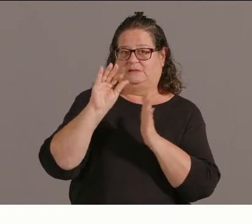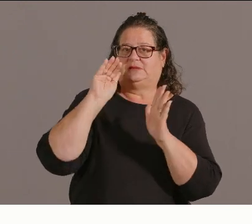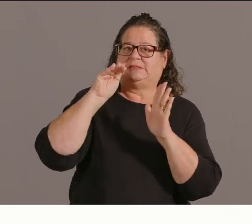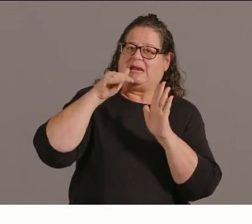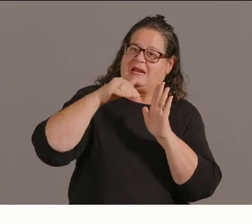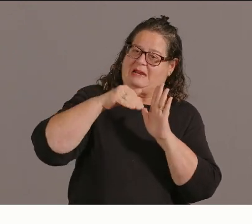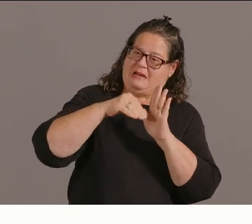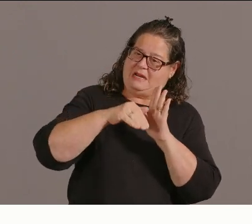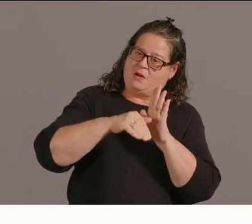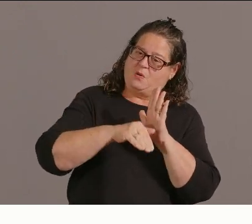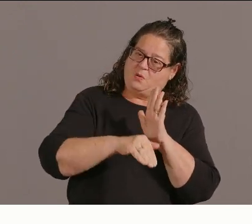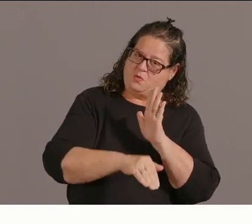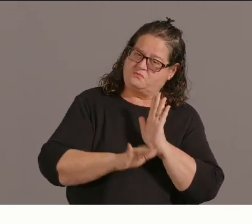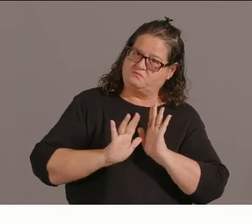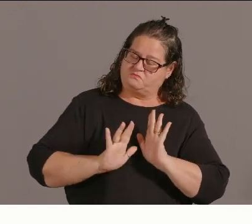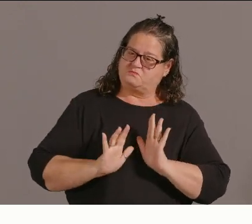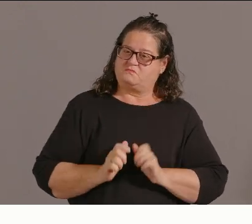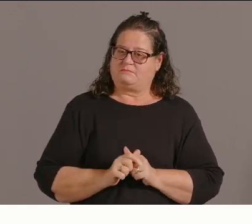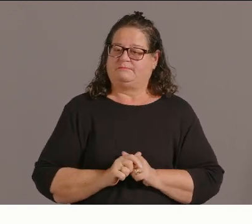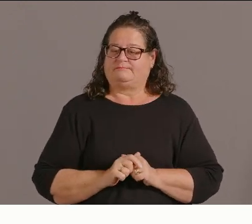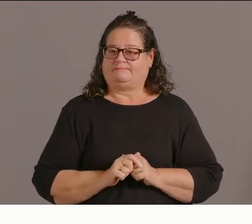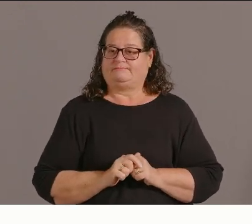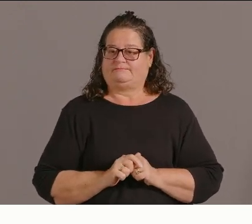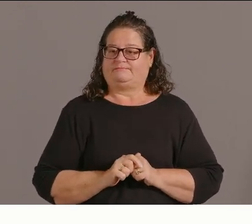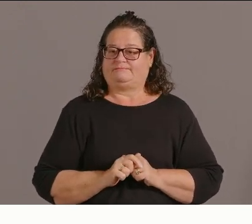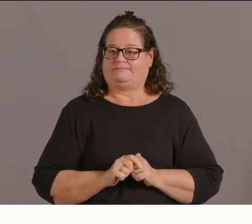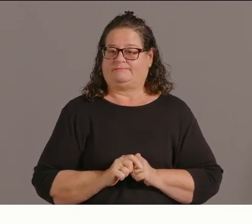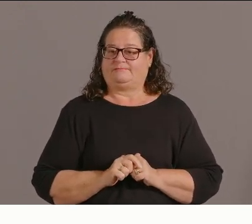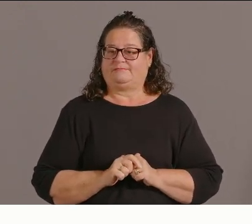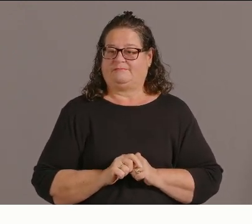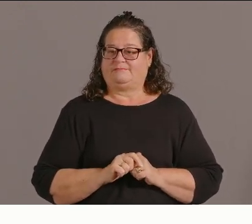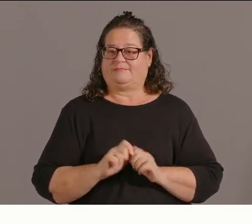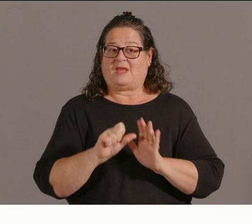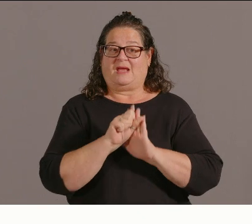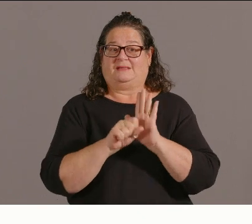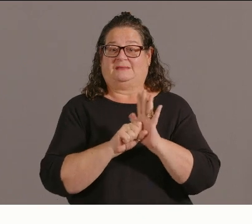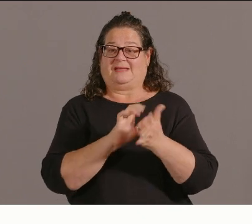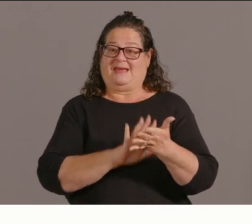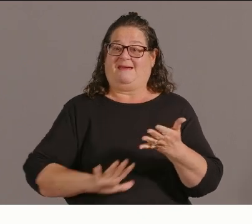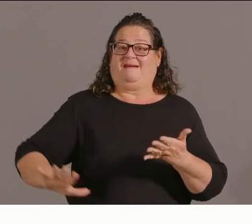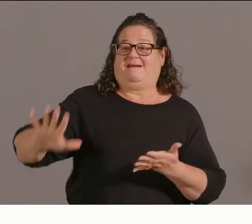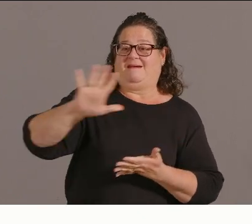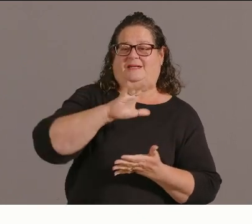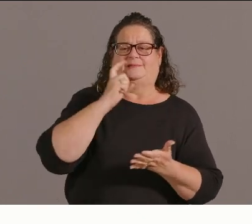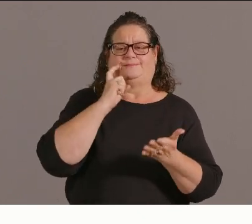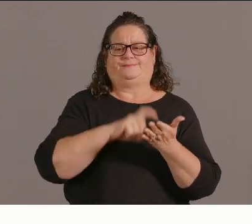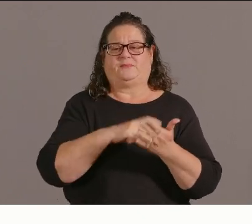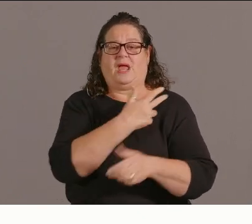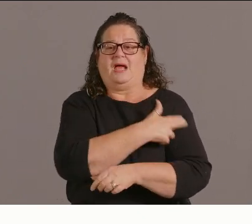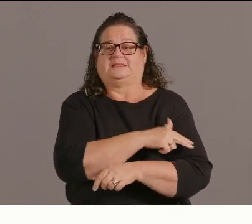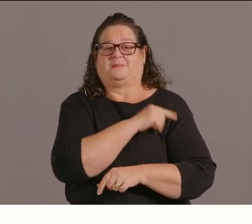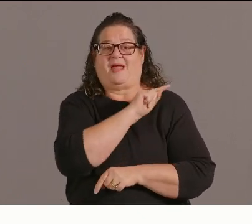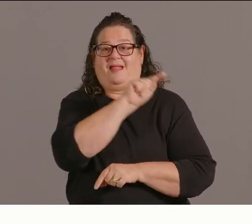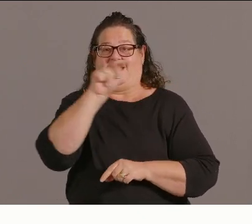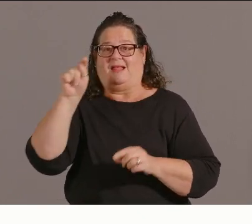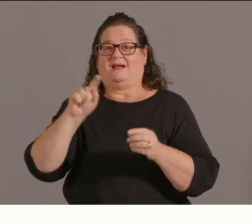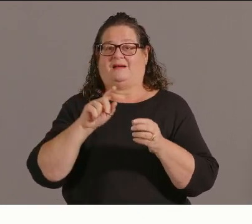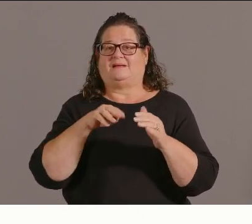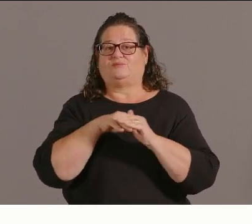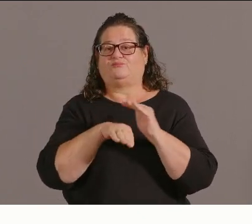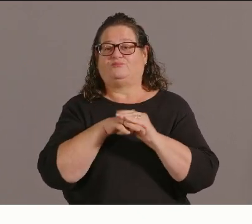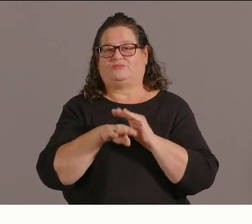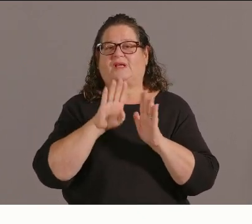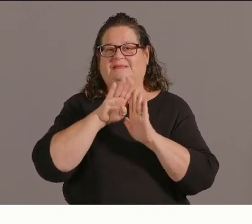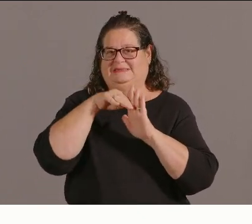downward. We also, from a statewide perspective, are seeing that same decline in our hospital usage by COVID patients, as well as our